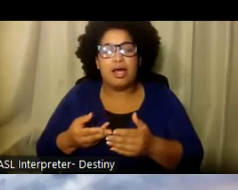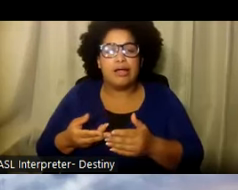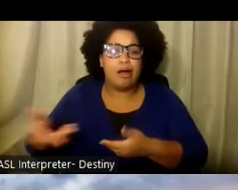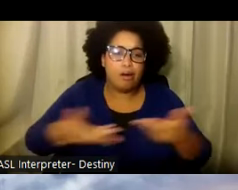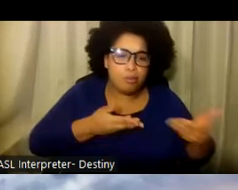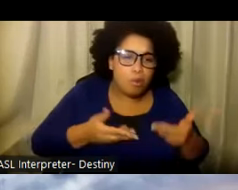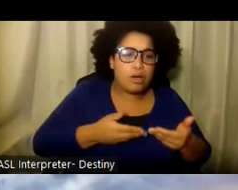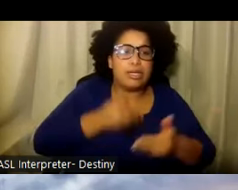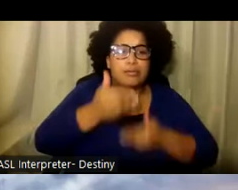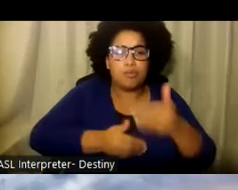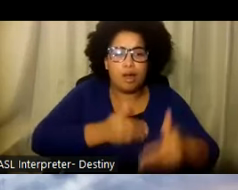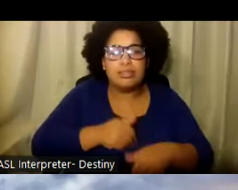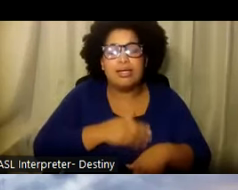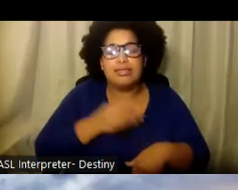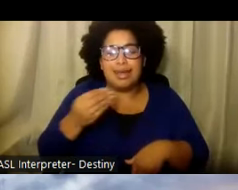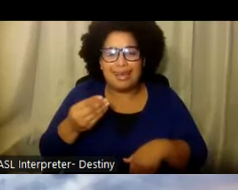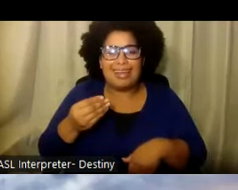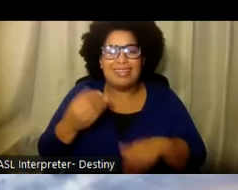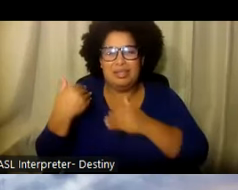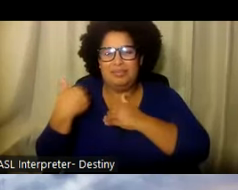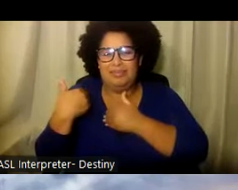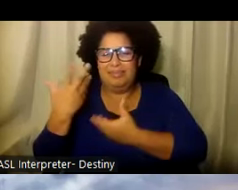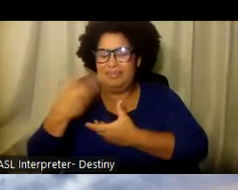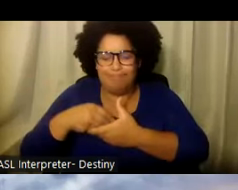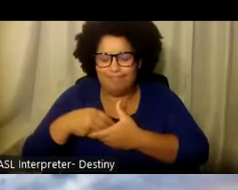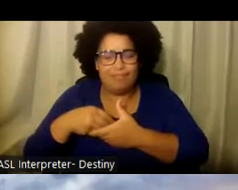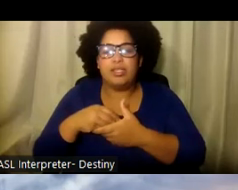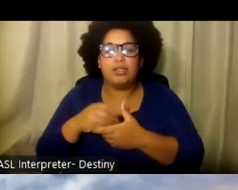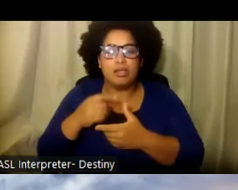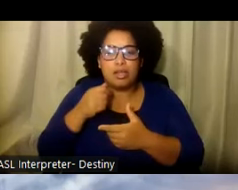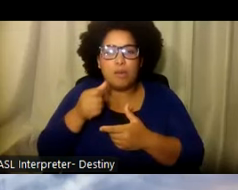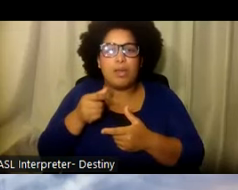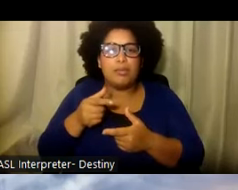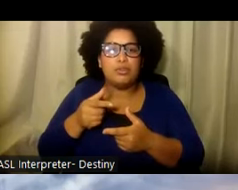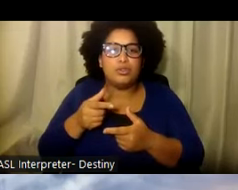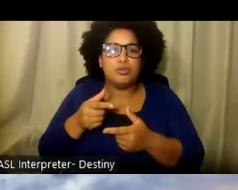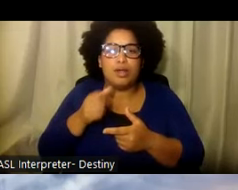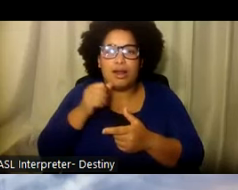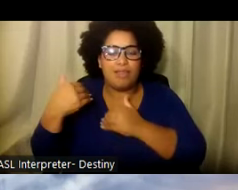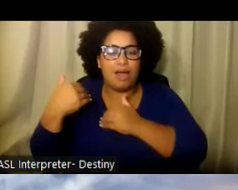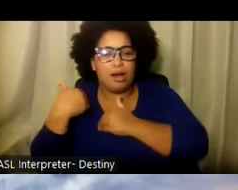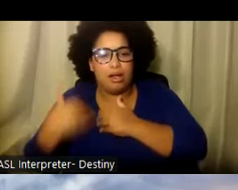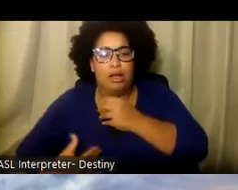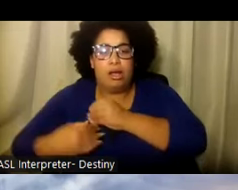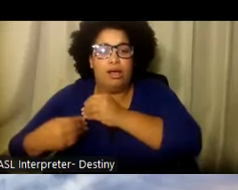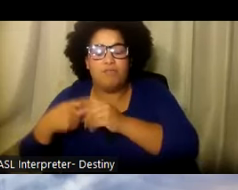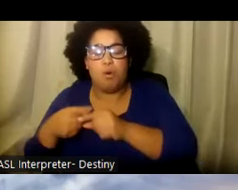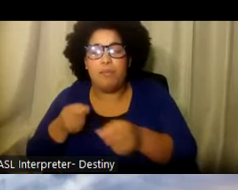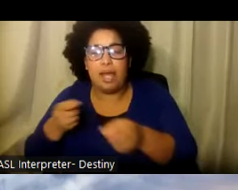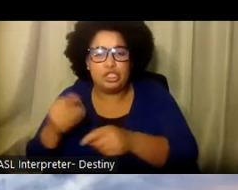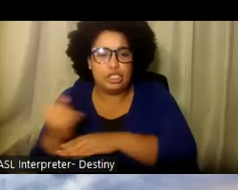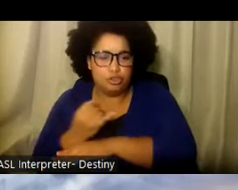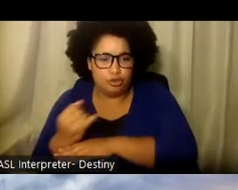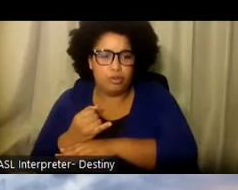responsibilities. Interns will benefit from exposure to a new service sector with a soft landing